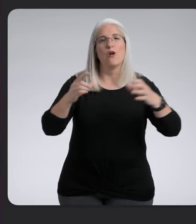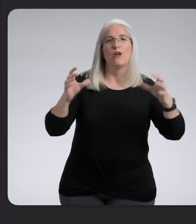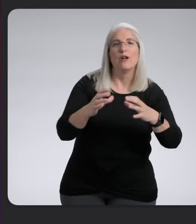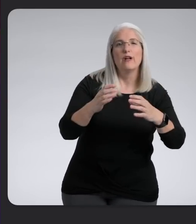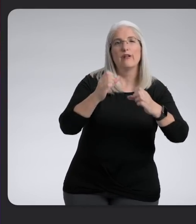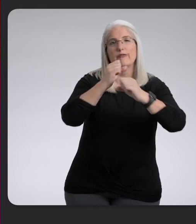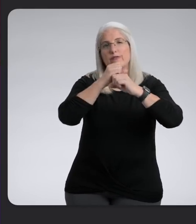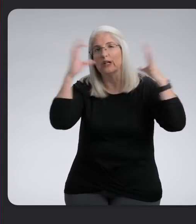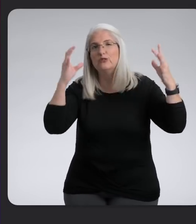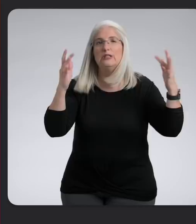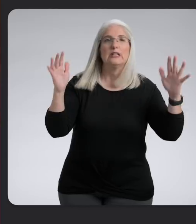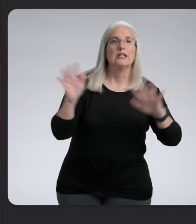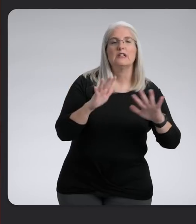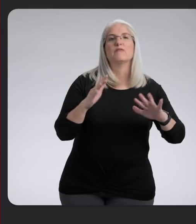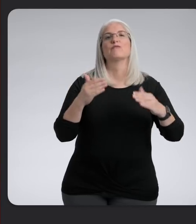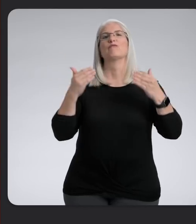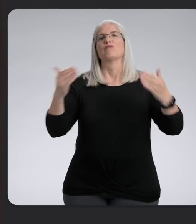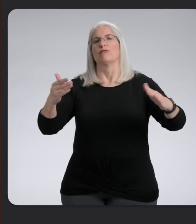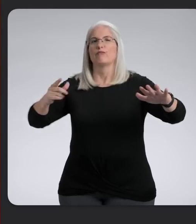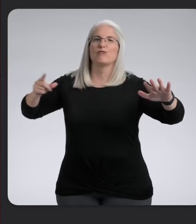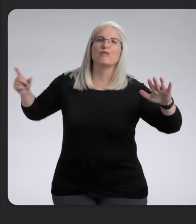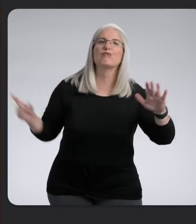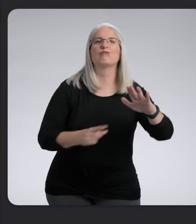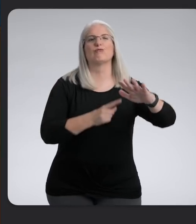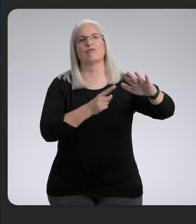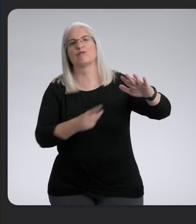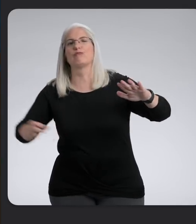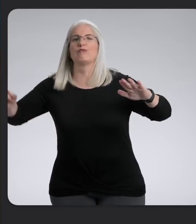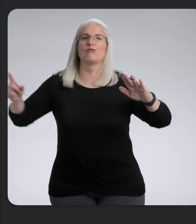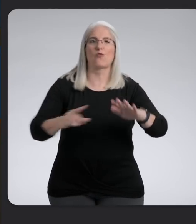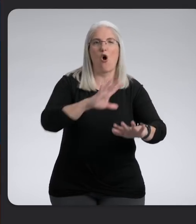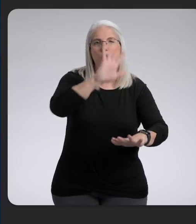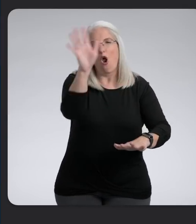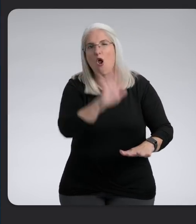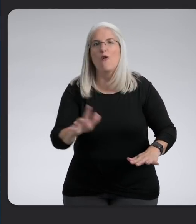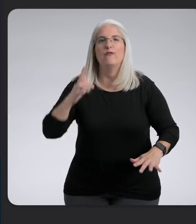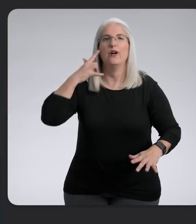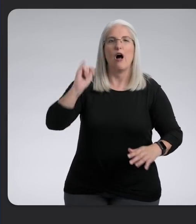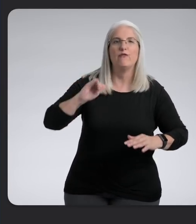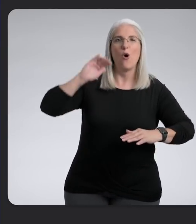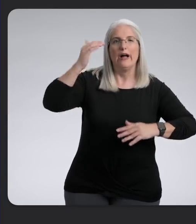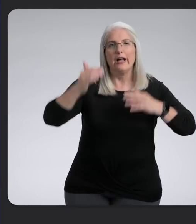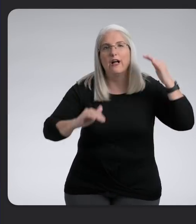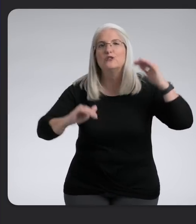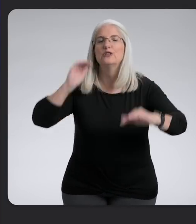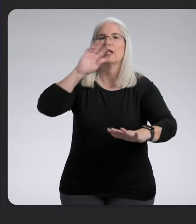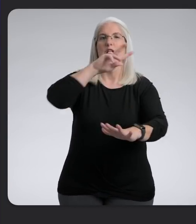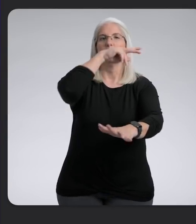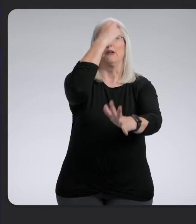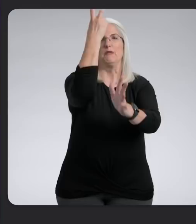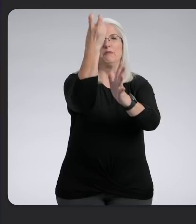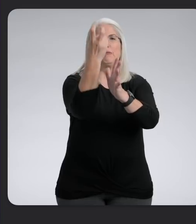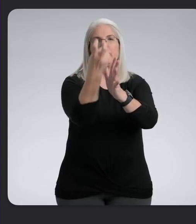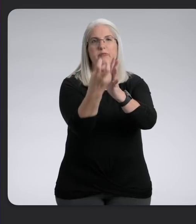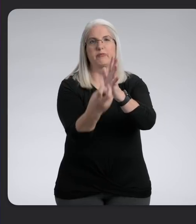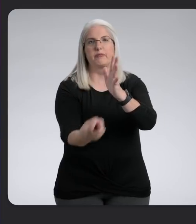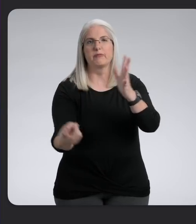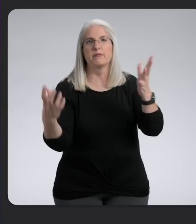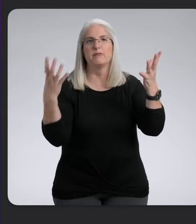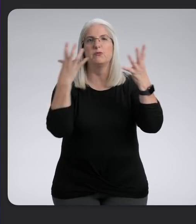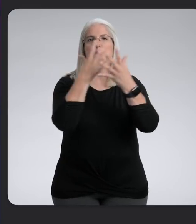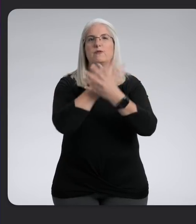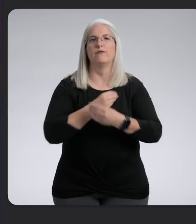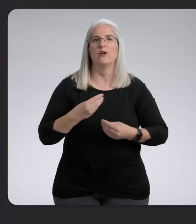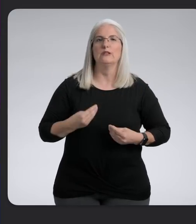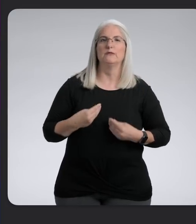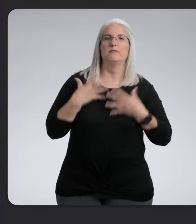nomadic namers wandered aimlessly through the California hills before donning their technicolored wetsuits and immersing themselves in the inspiration